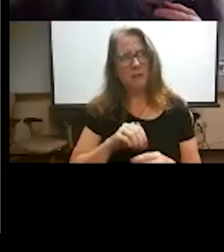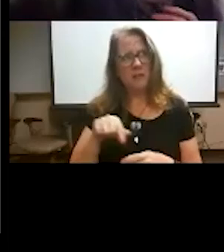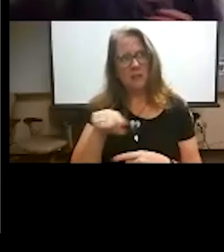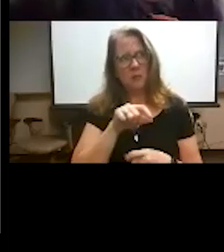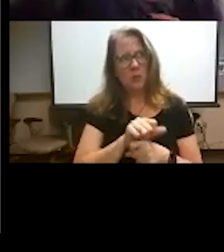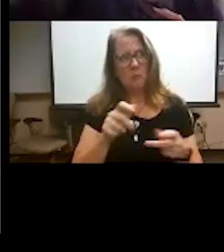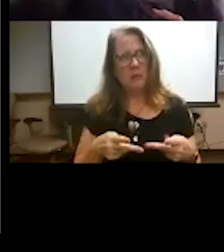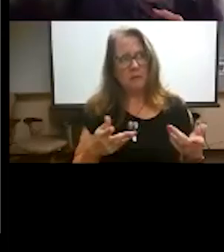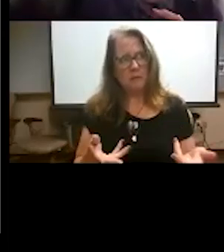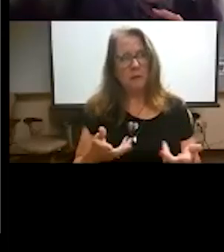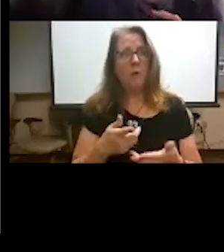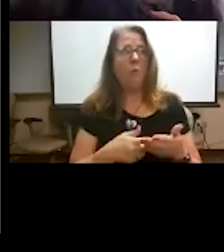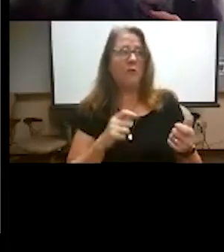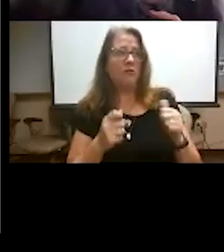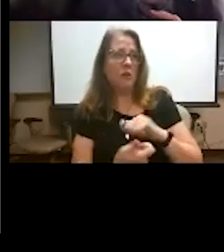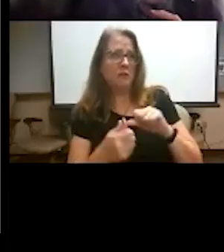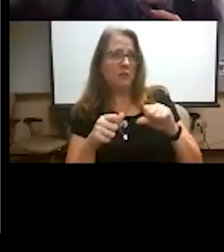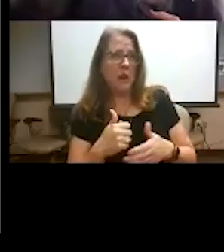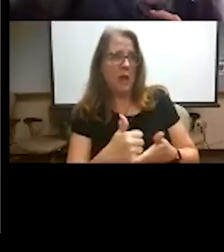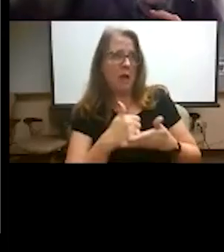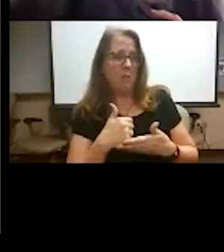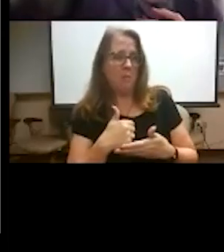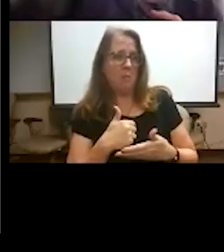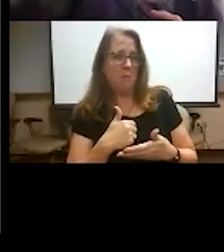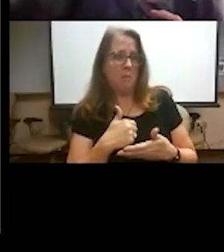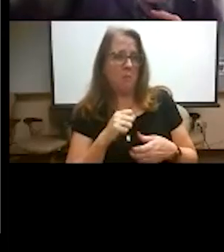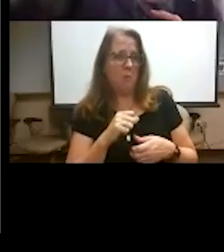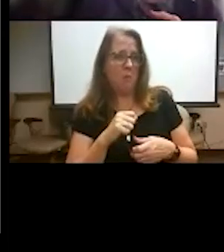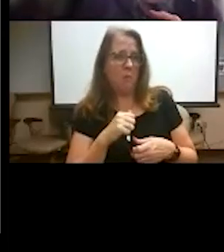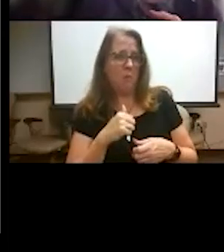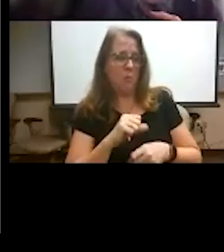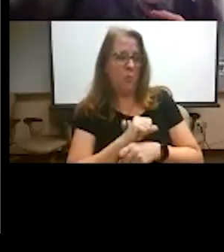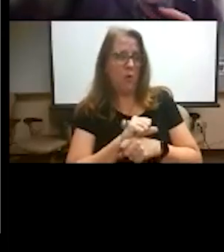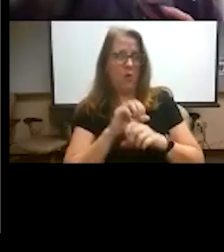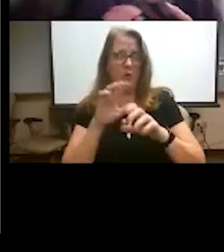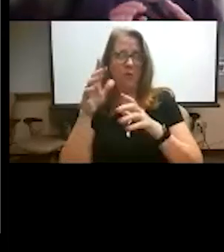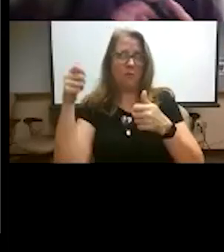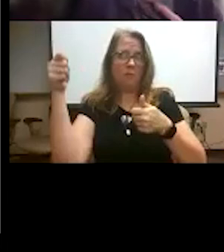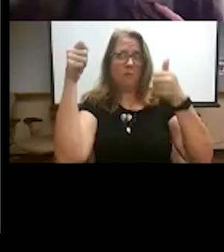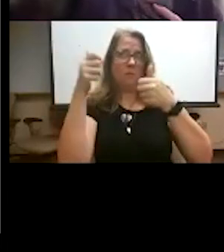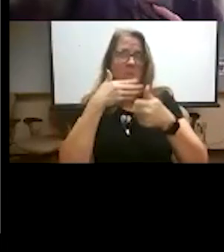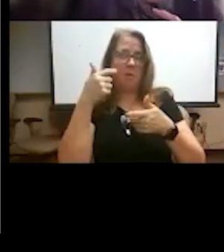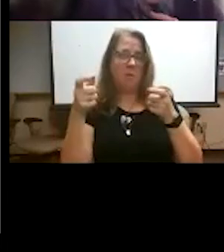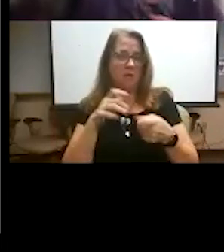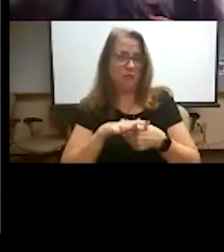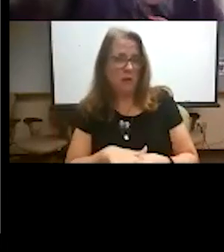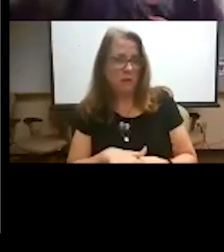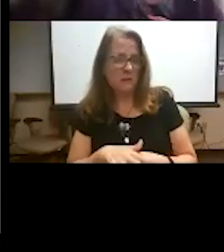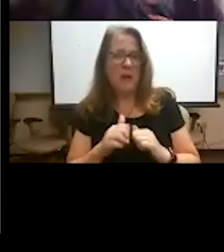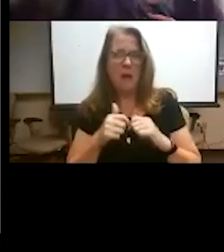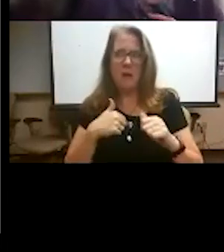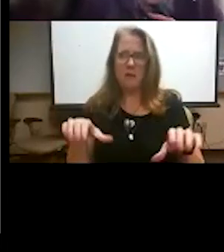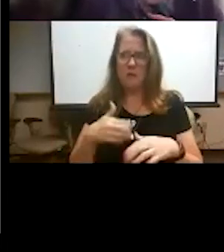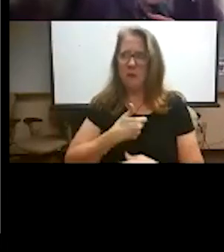workplace? What are some changes that could help your workforce better manage stress? How can you do your part to